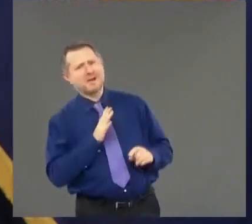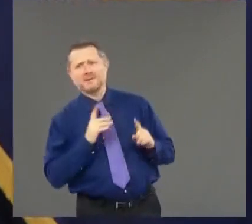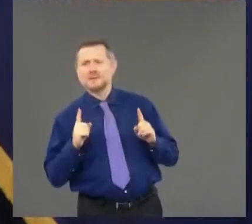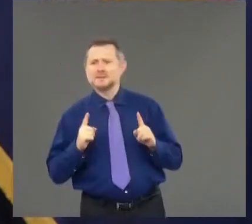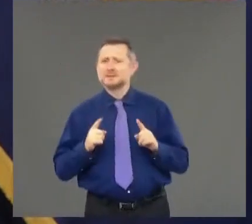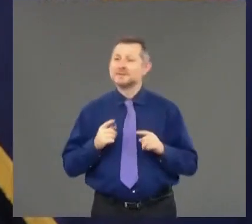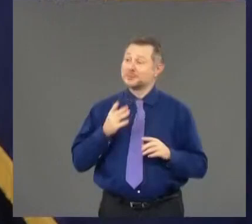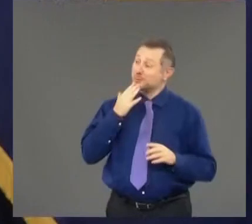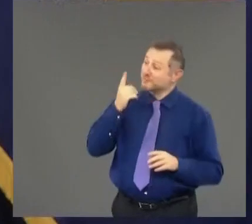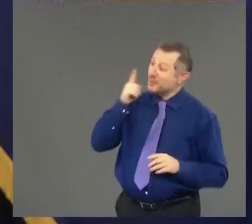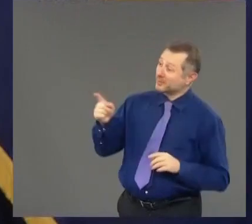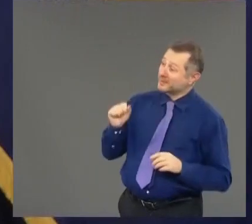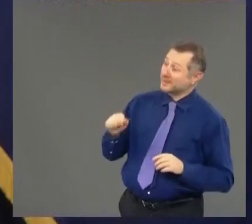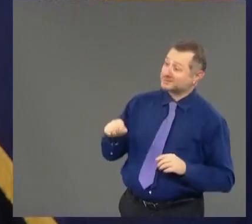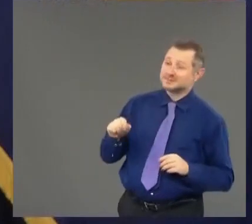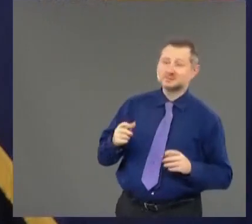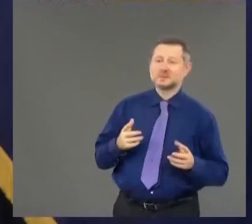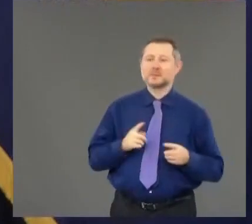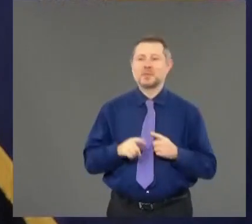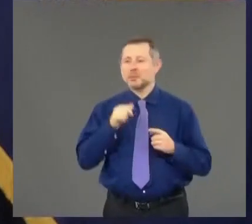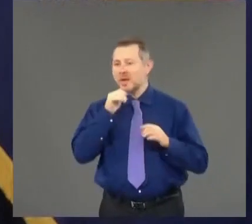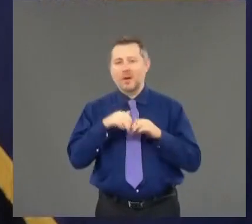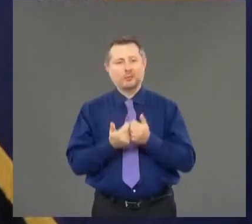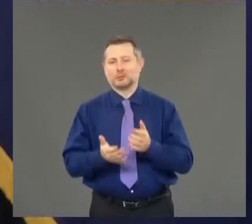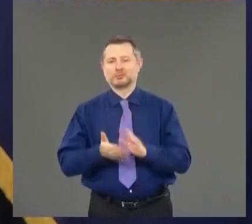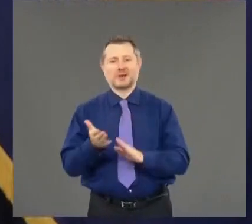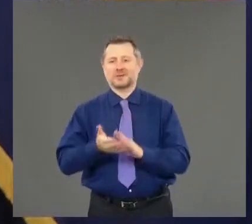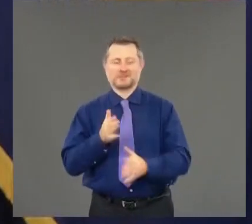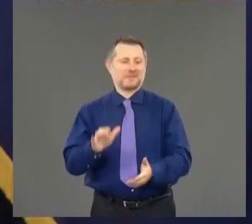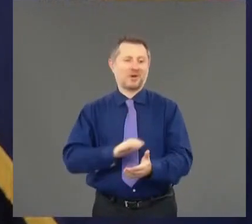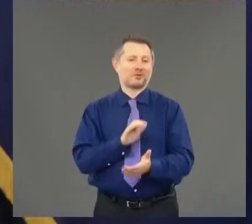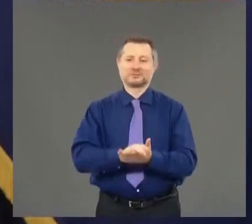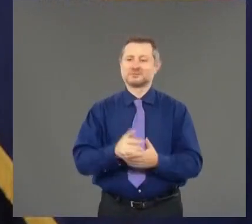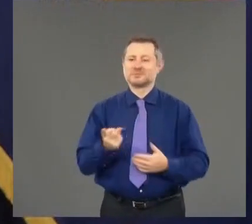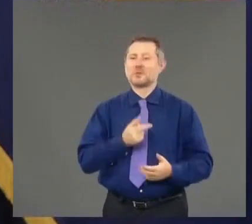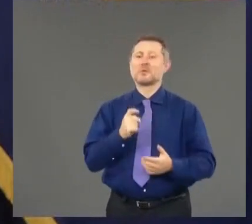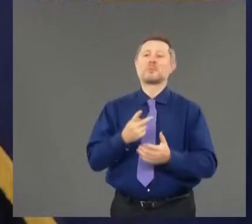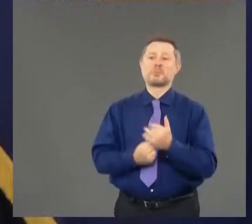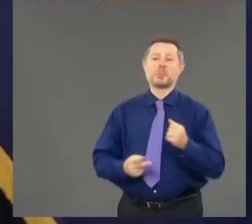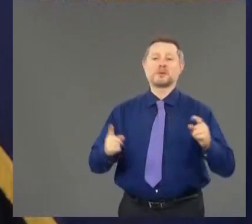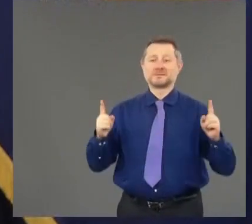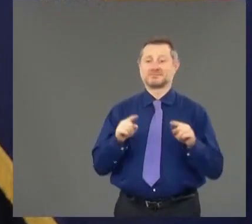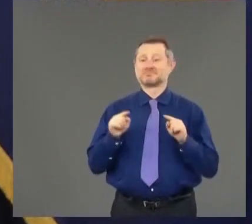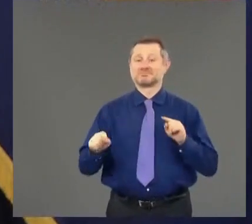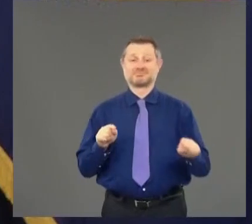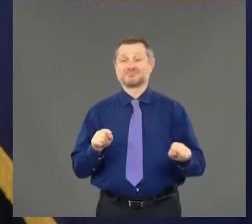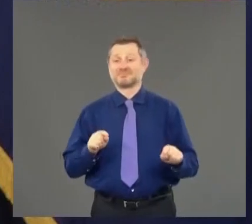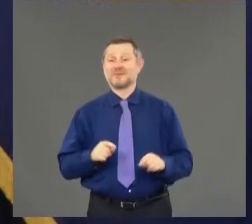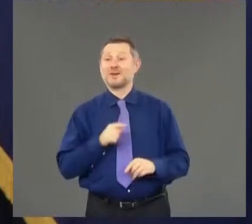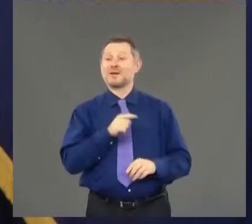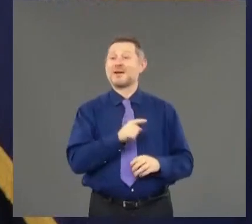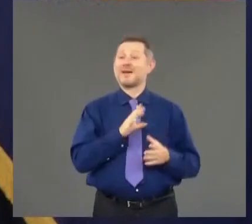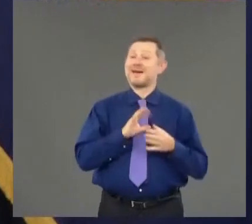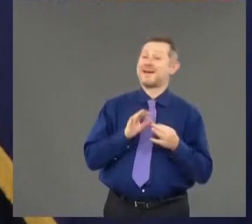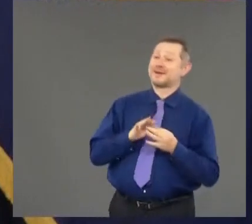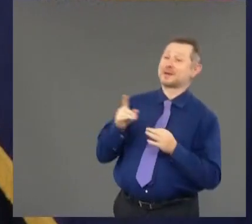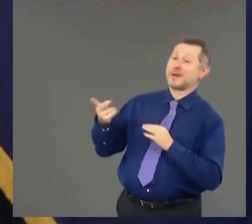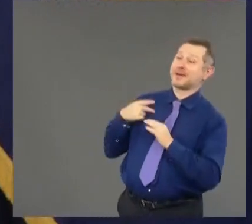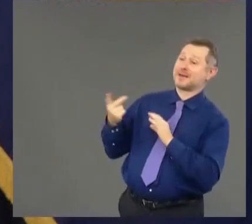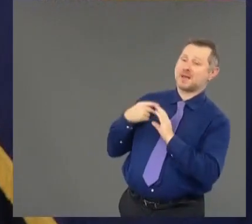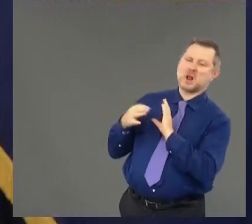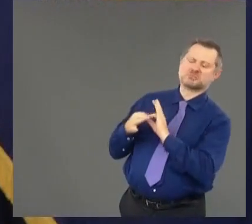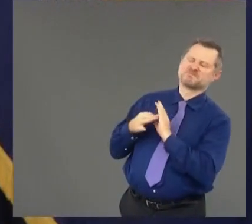know, but it doesn't work that way. The community has said the relationship with the police department doesn't